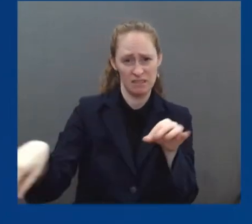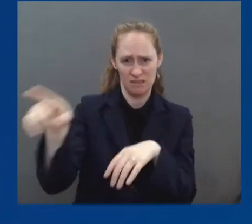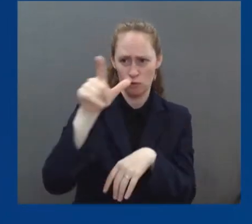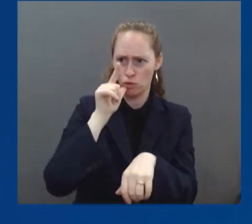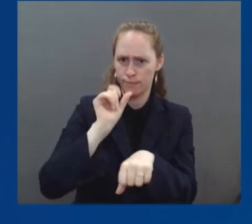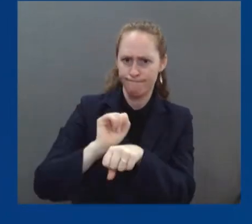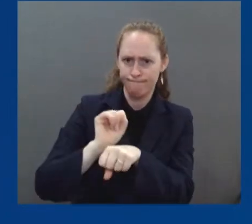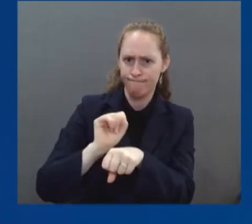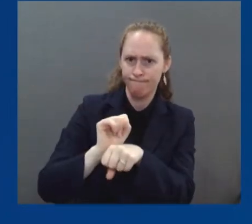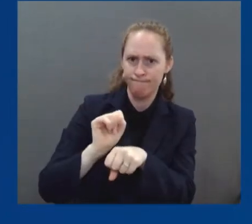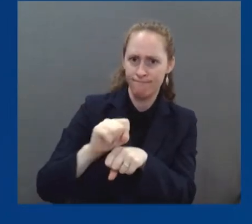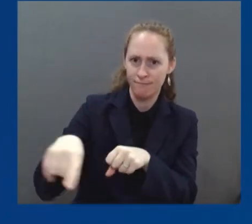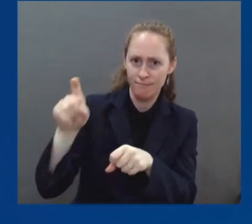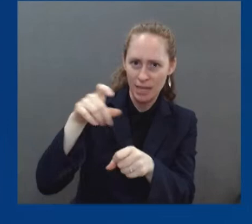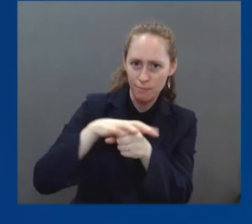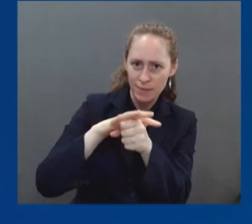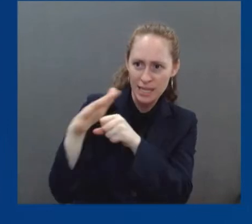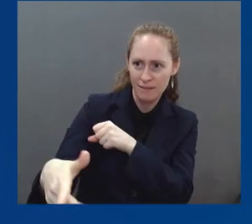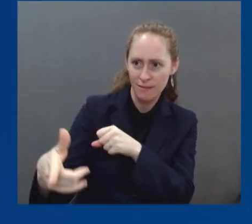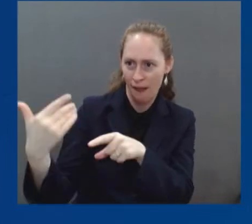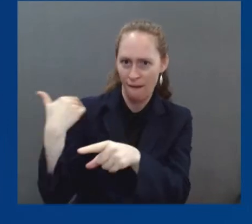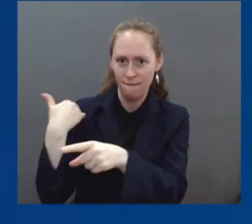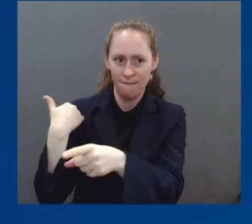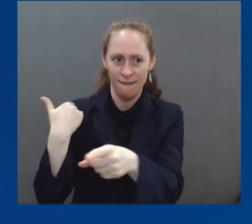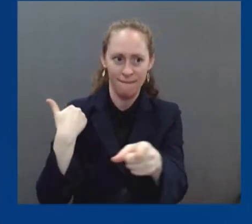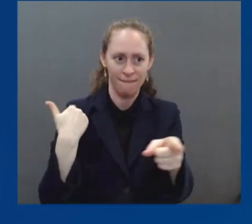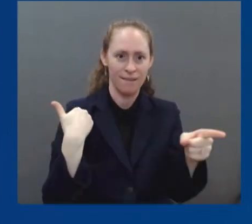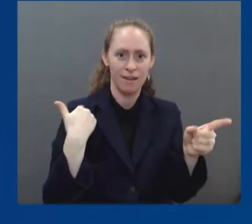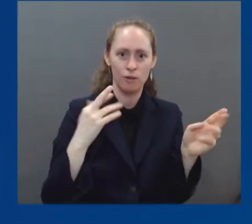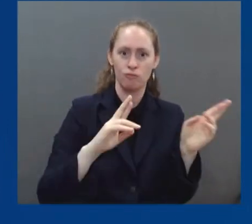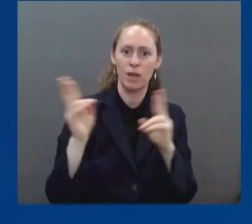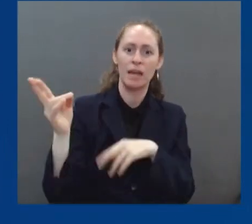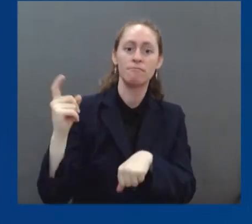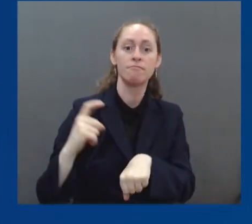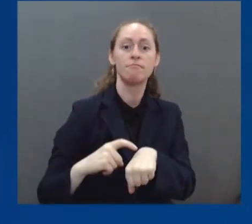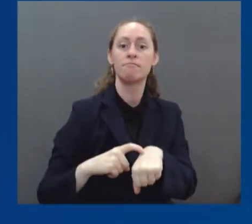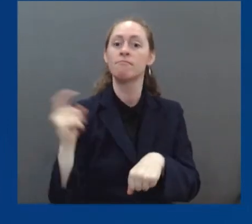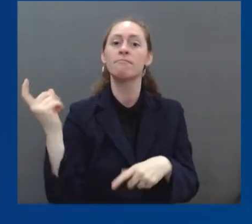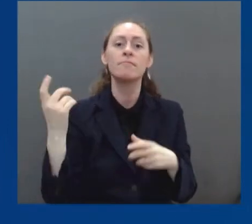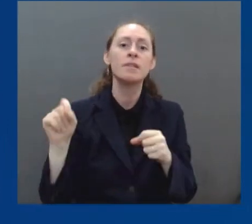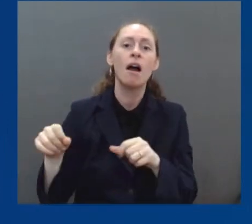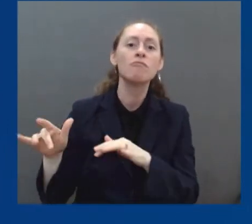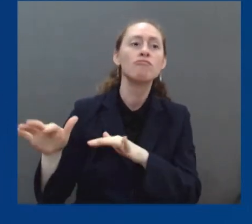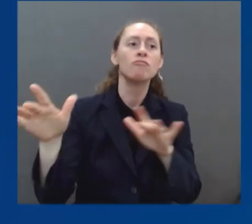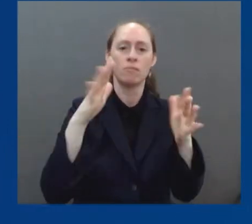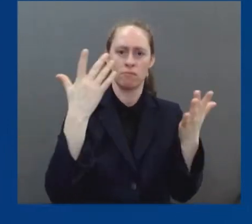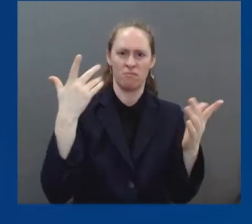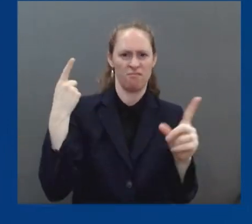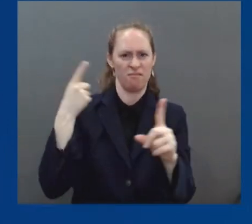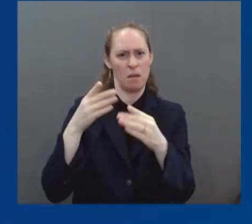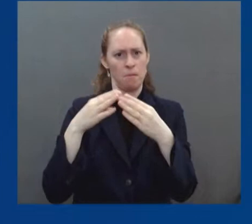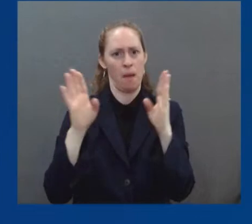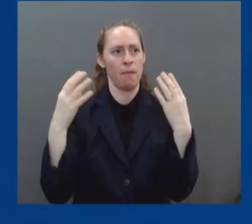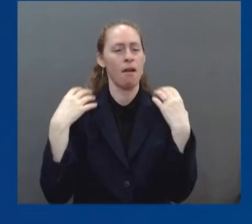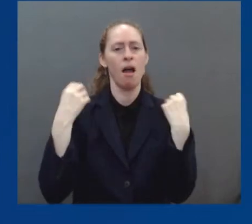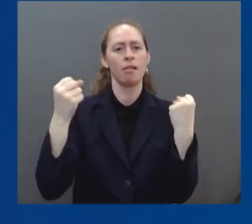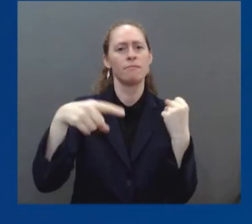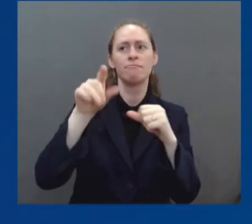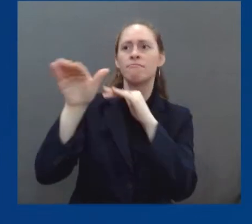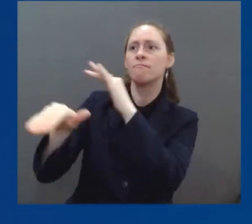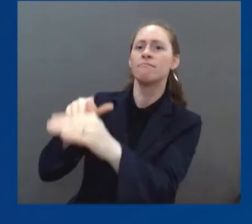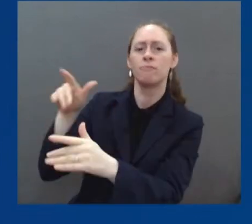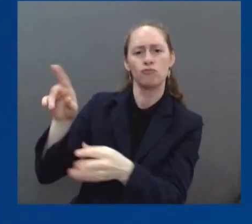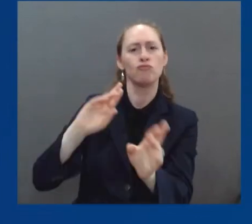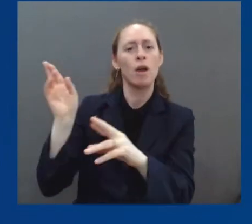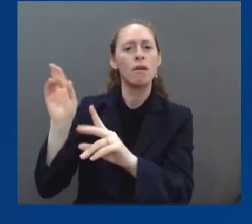threats and ongoing public health needs. During the decade prior to COVID-19, the public health workforce